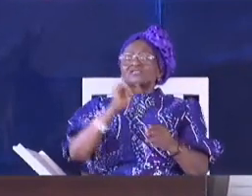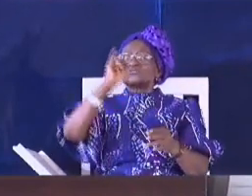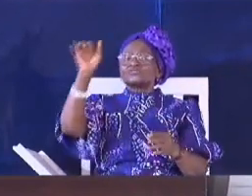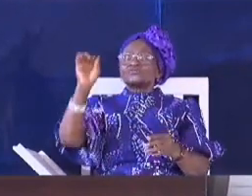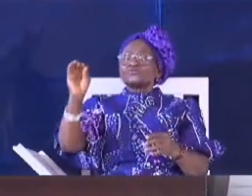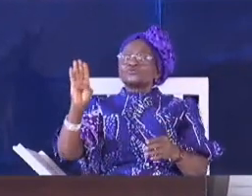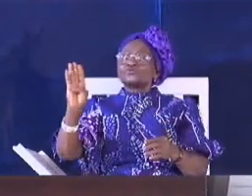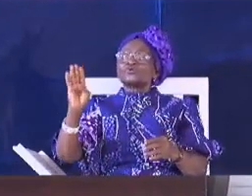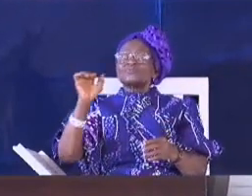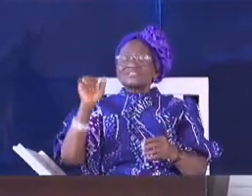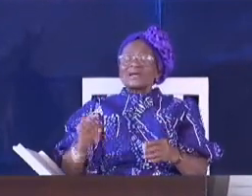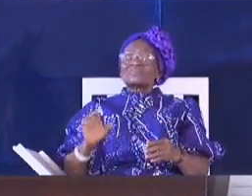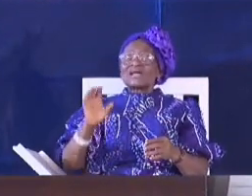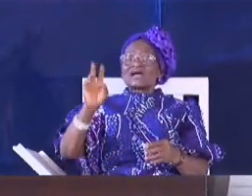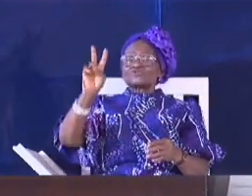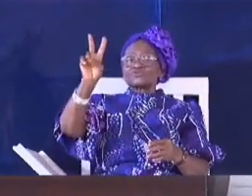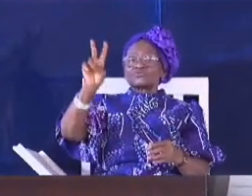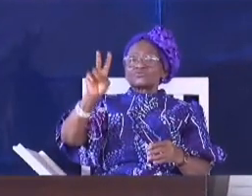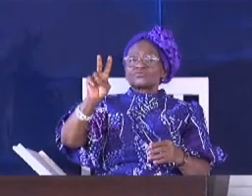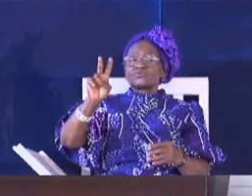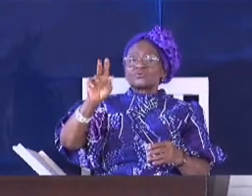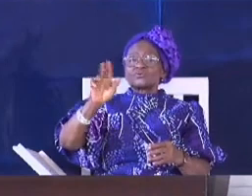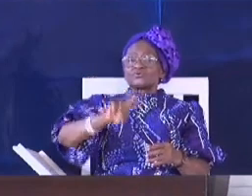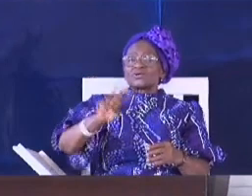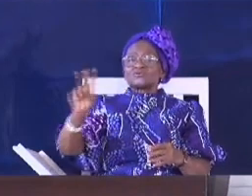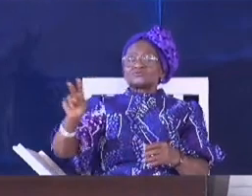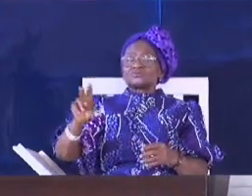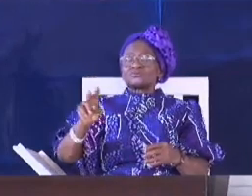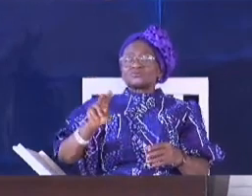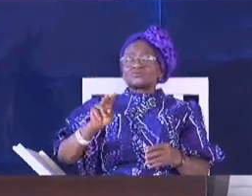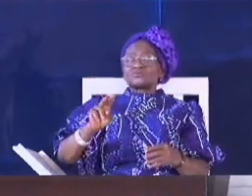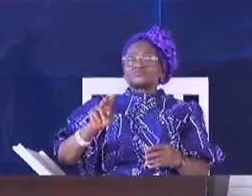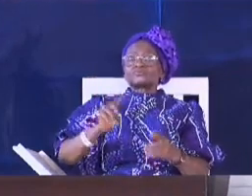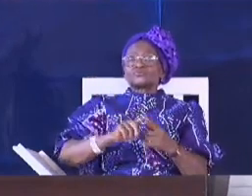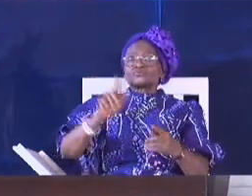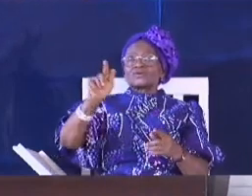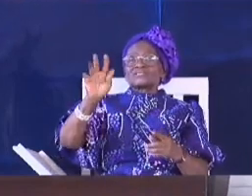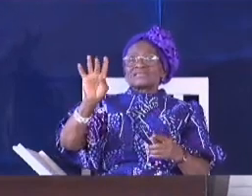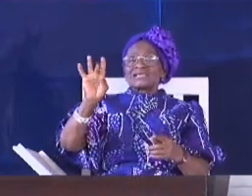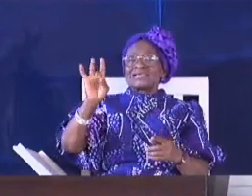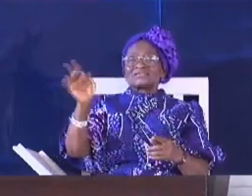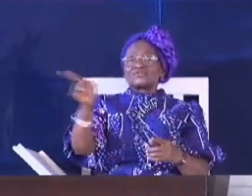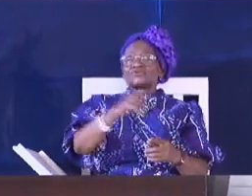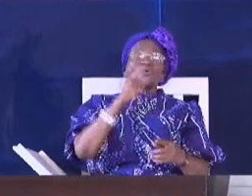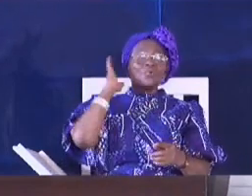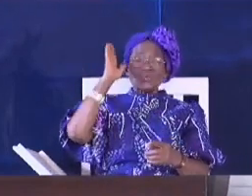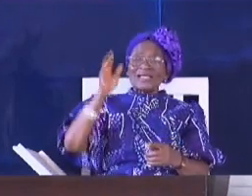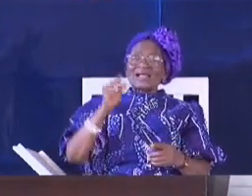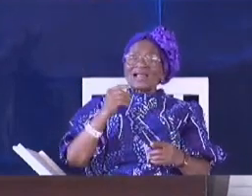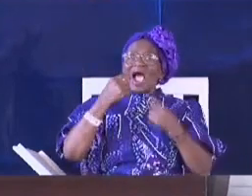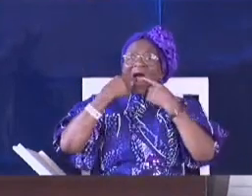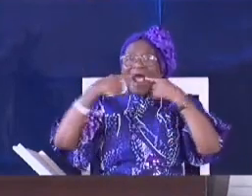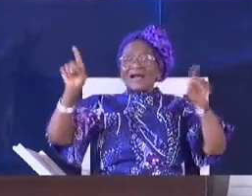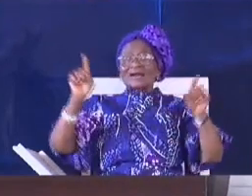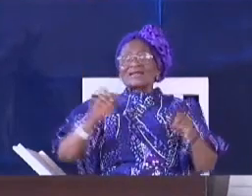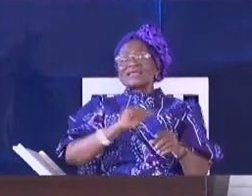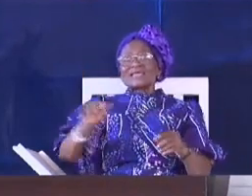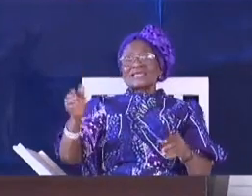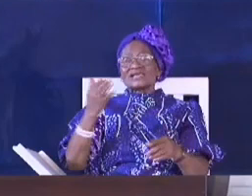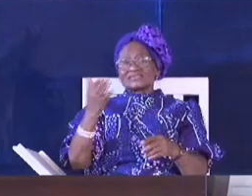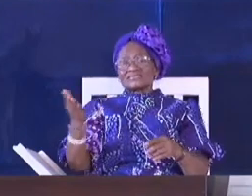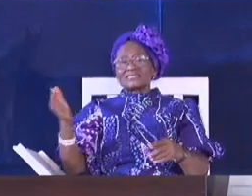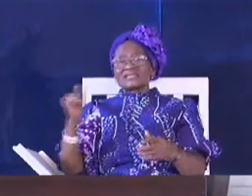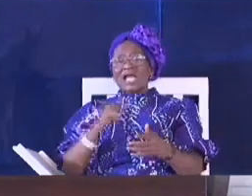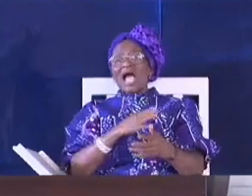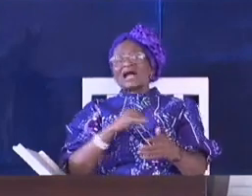verse 21 to 28, Job 22, 21 to 28, he said, you are going to decree a thing